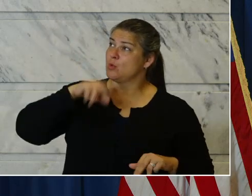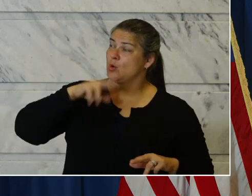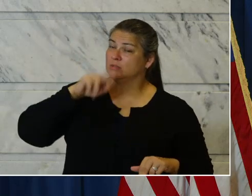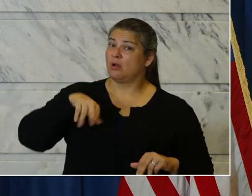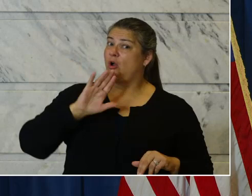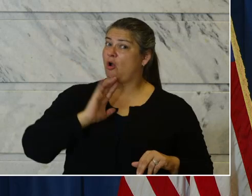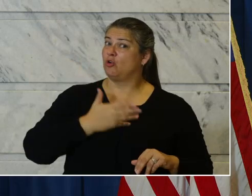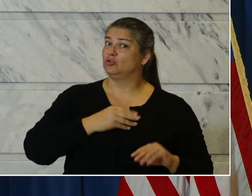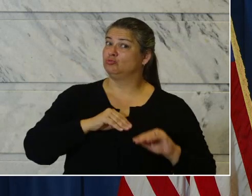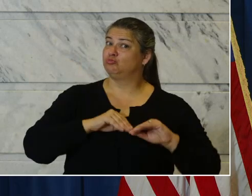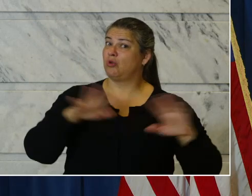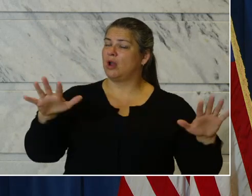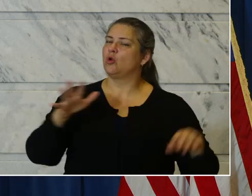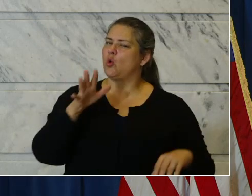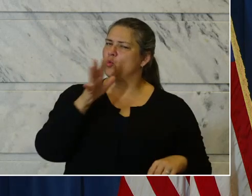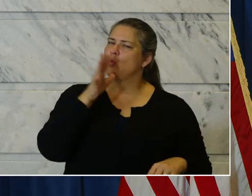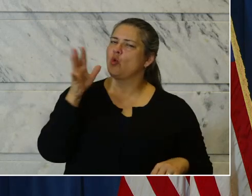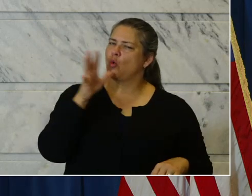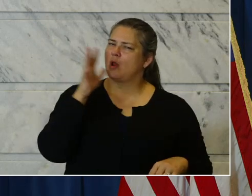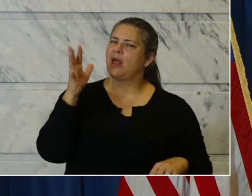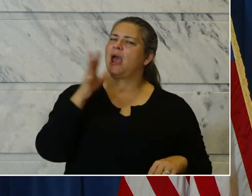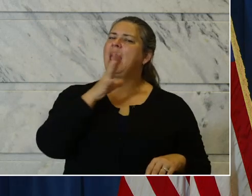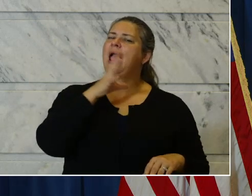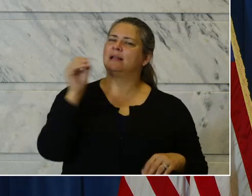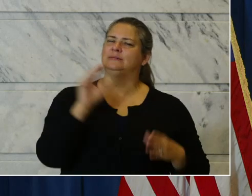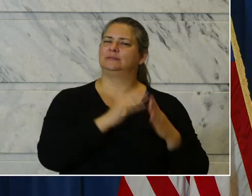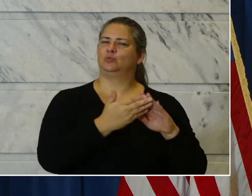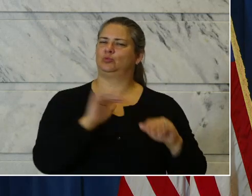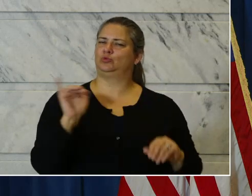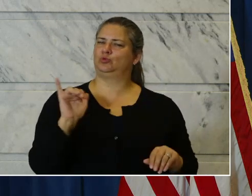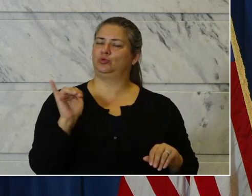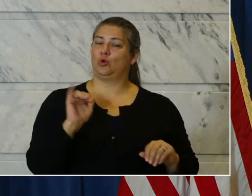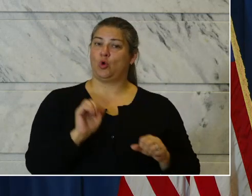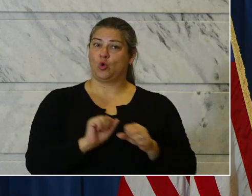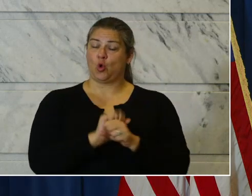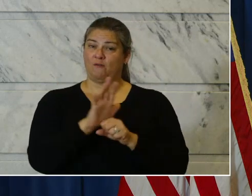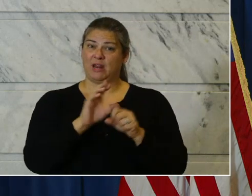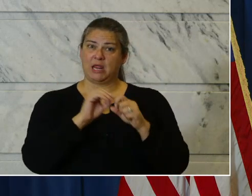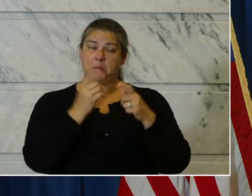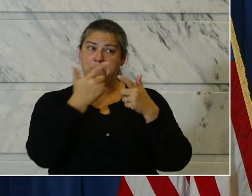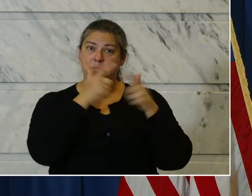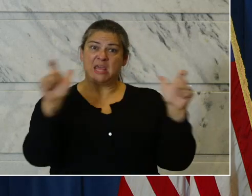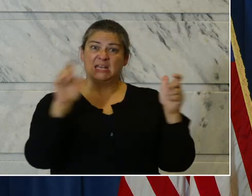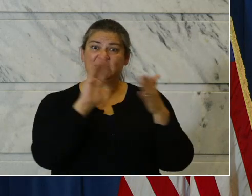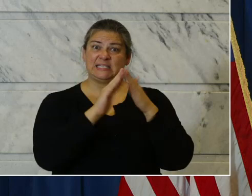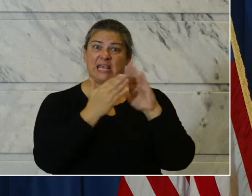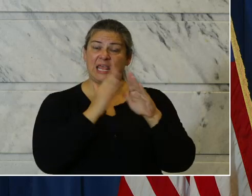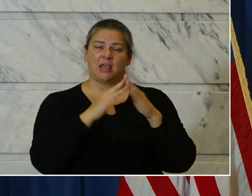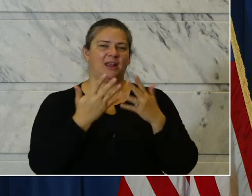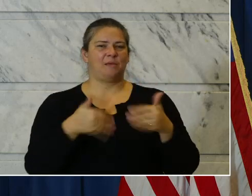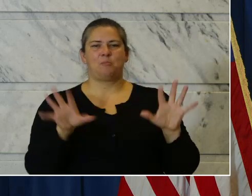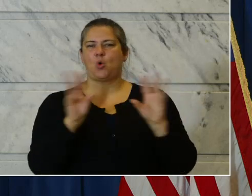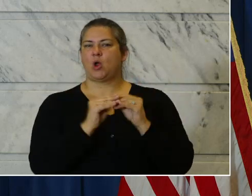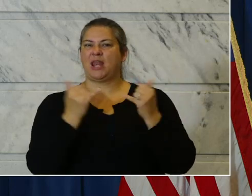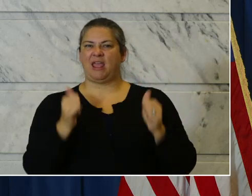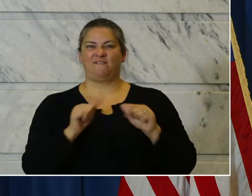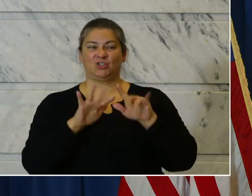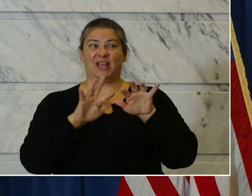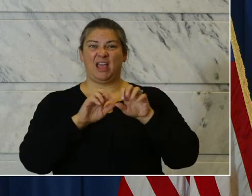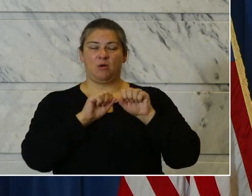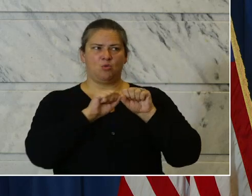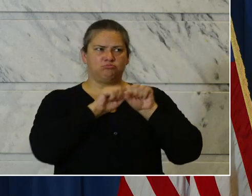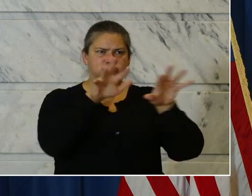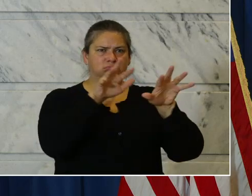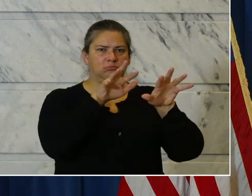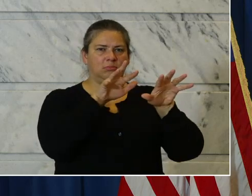urban. That COVID-19 isn't just in major cities or concentrated it anymore. It is everywhere, and it is